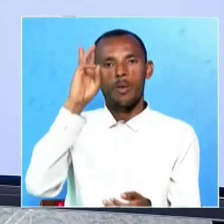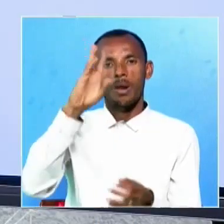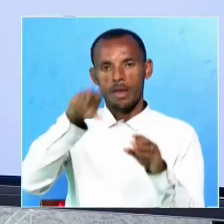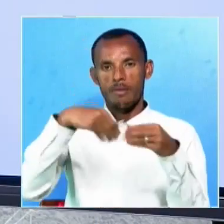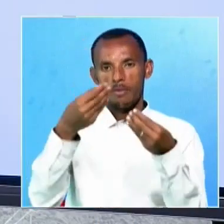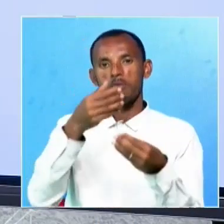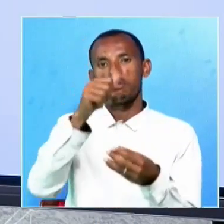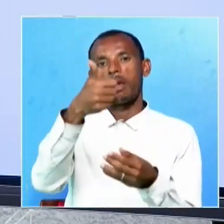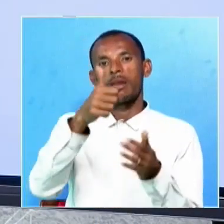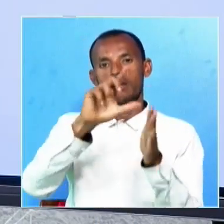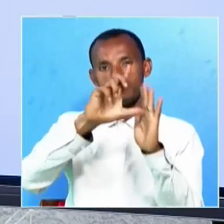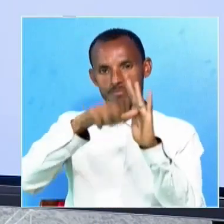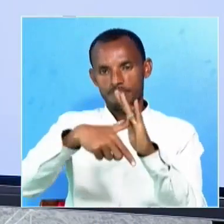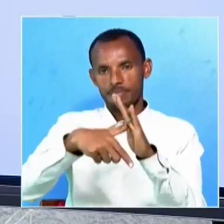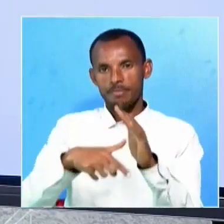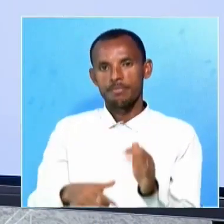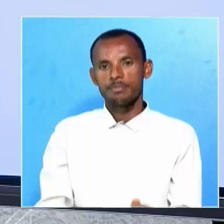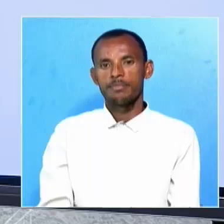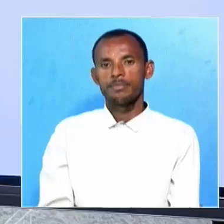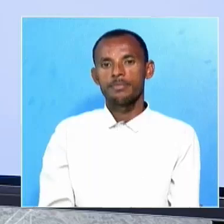seconds for this.